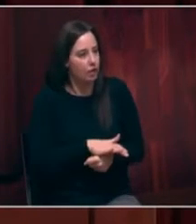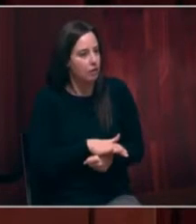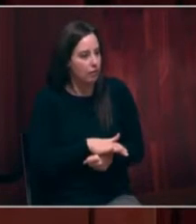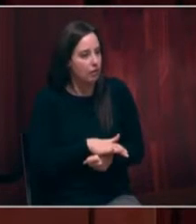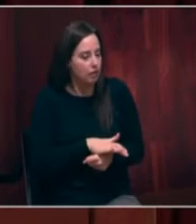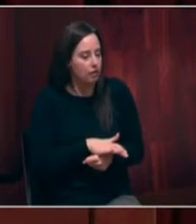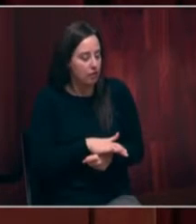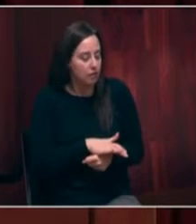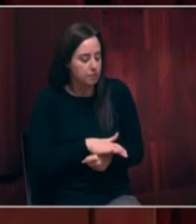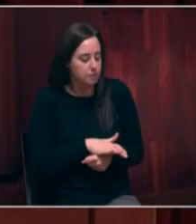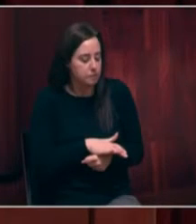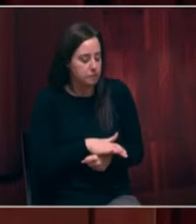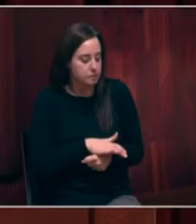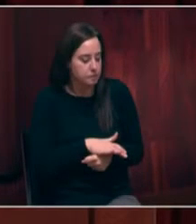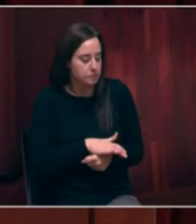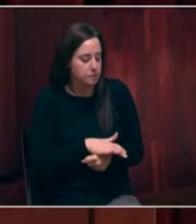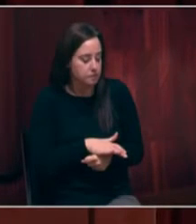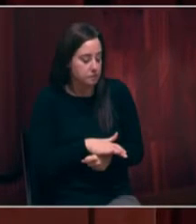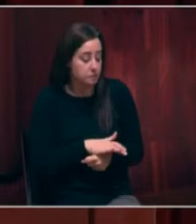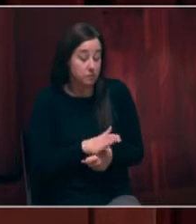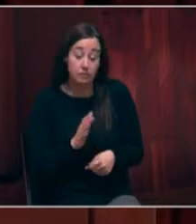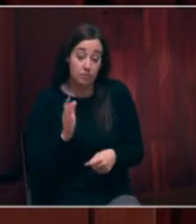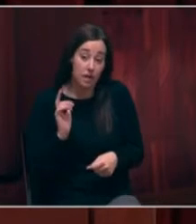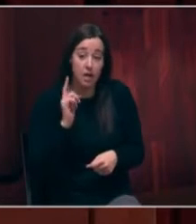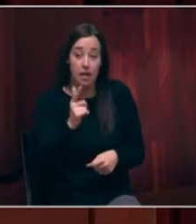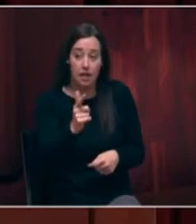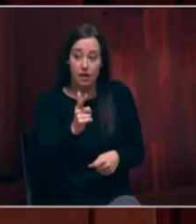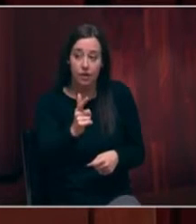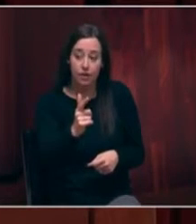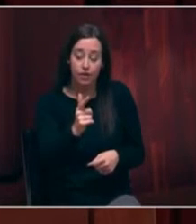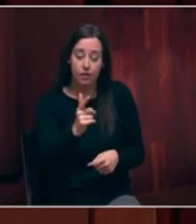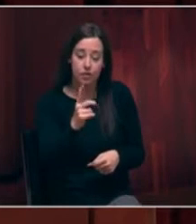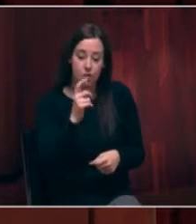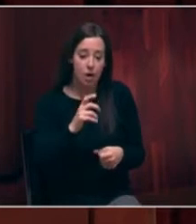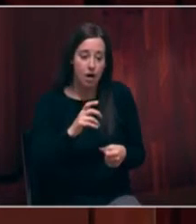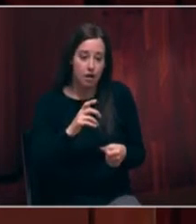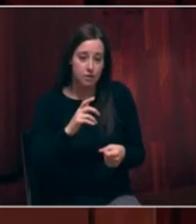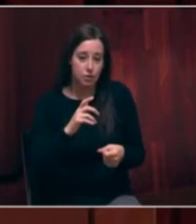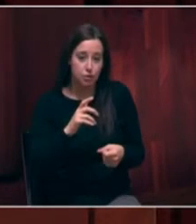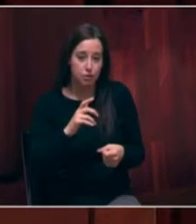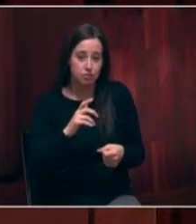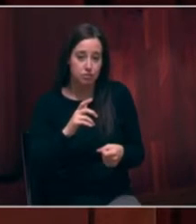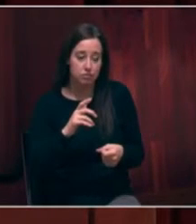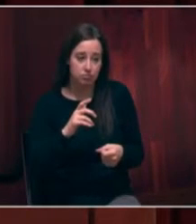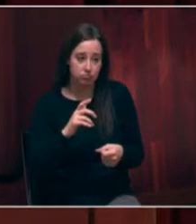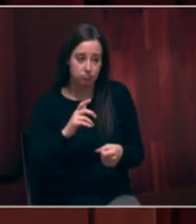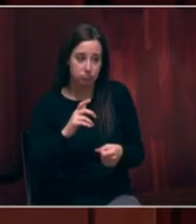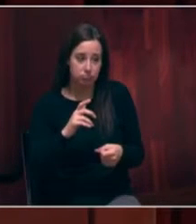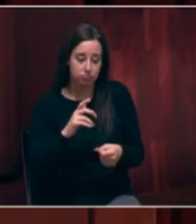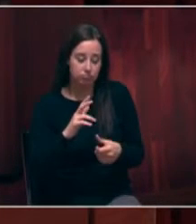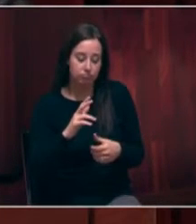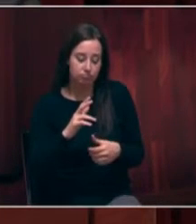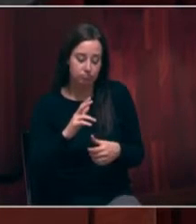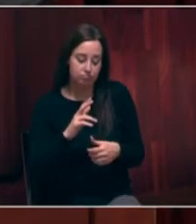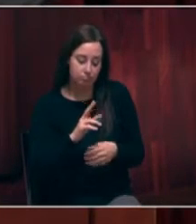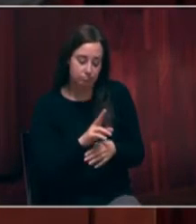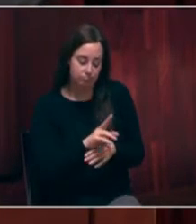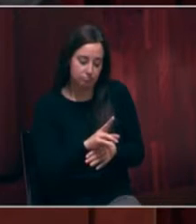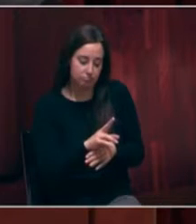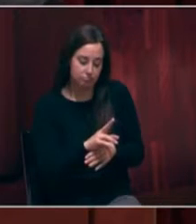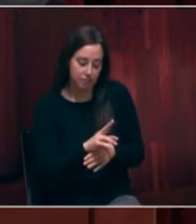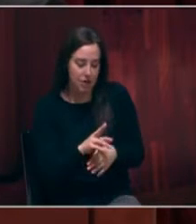there. And again, down the road, you're going to want to get really cozy with whoever your credit card holder is, because you're going to have them right there